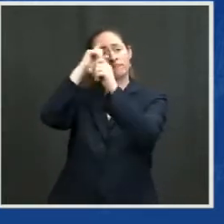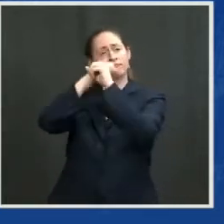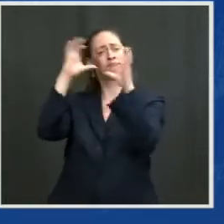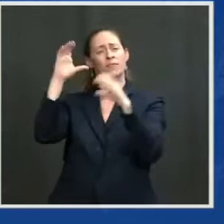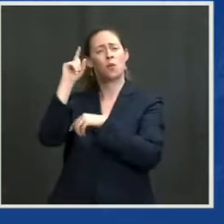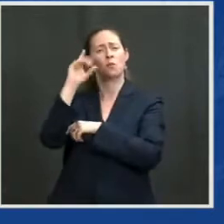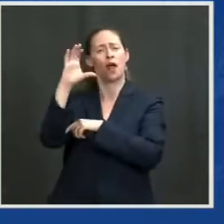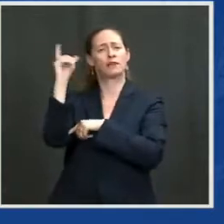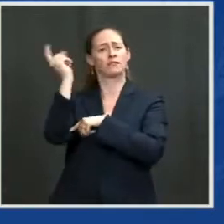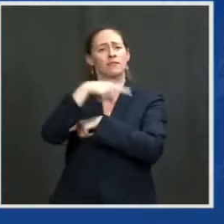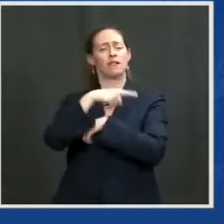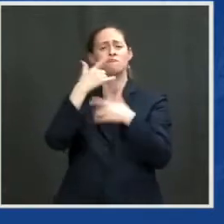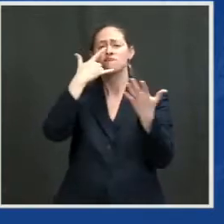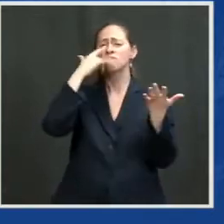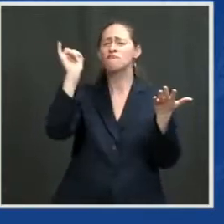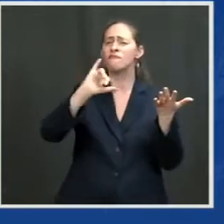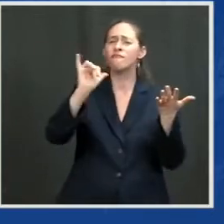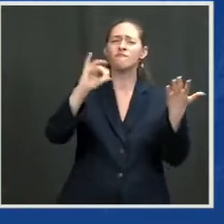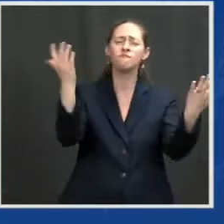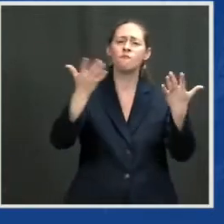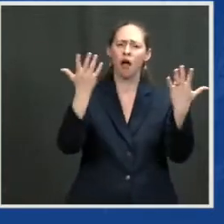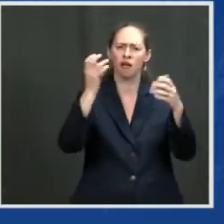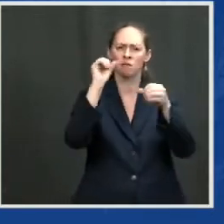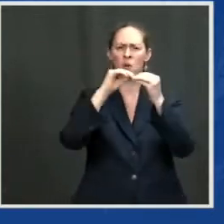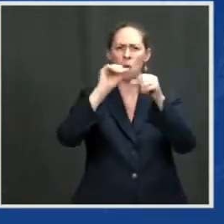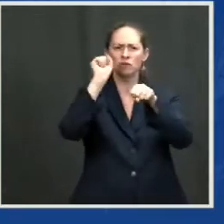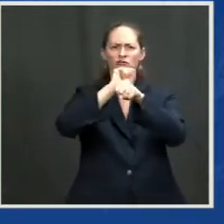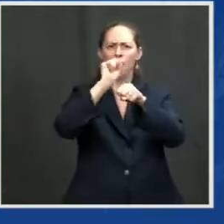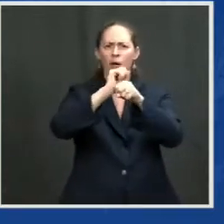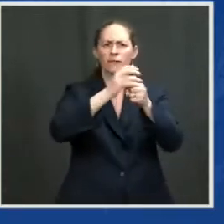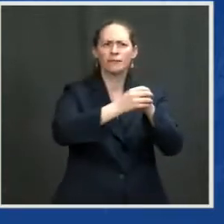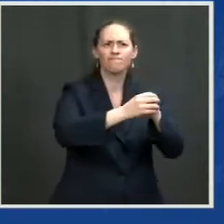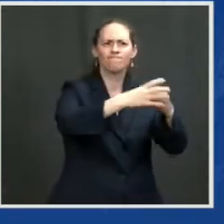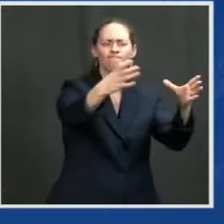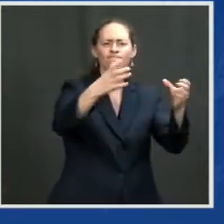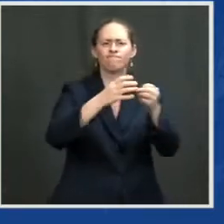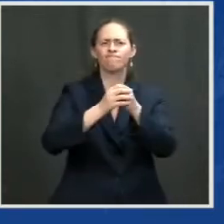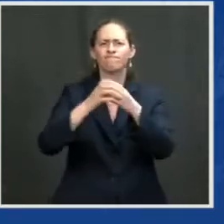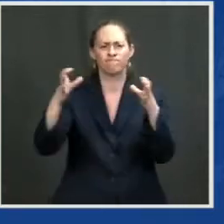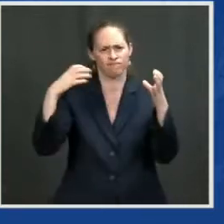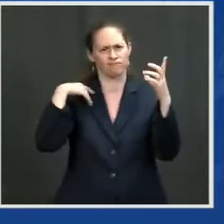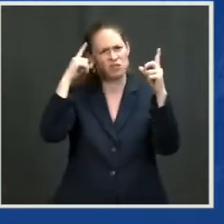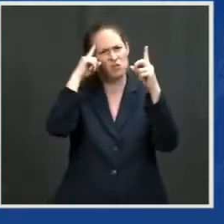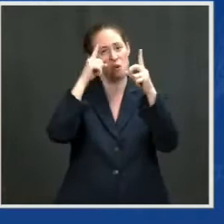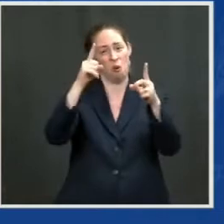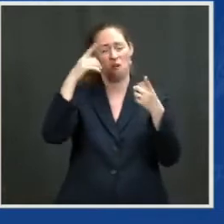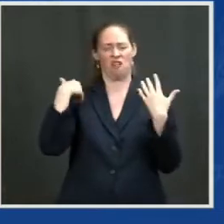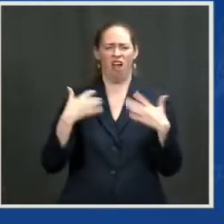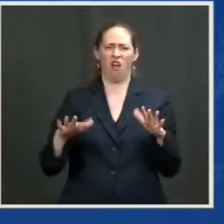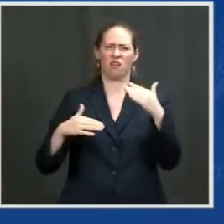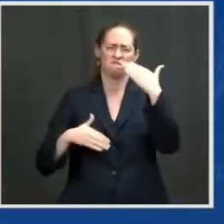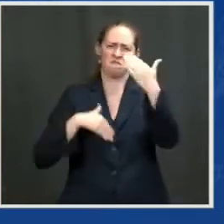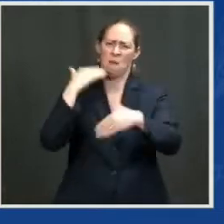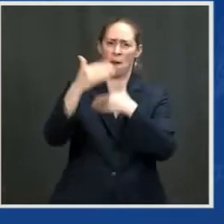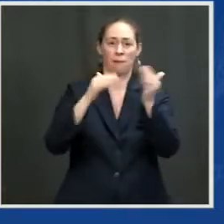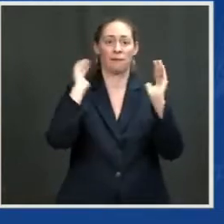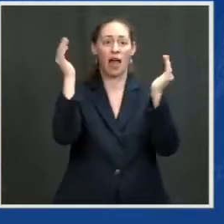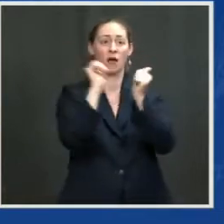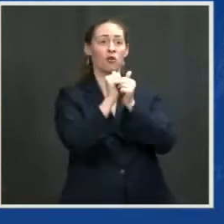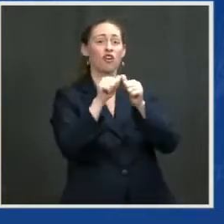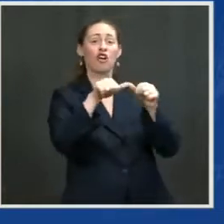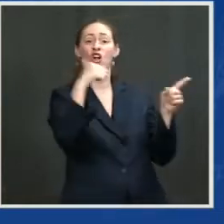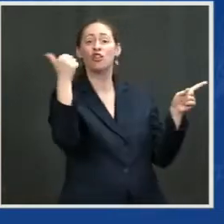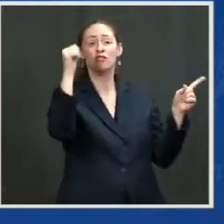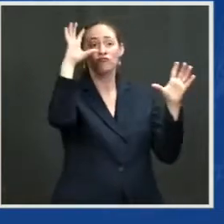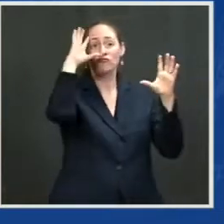more jobs in that period of time than any administration in history. But the way I look at that, that's just a down payment getting